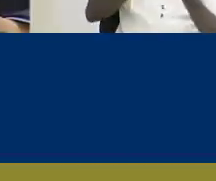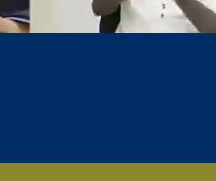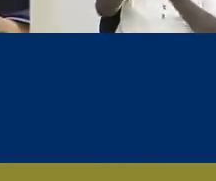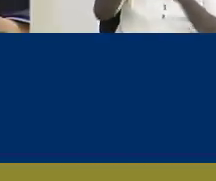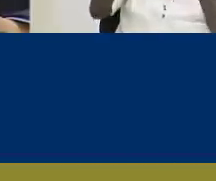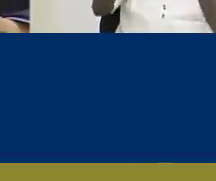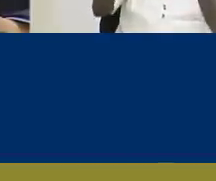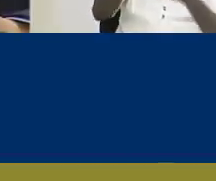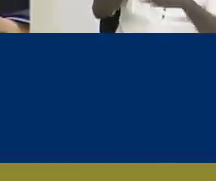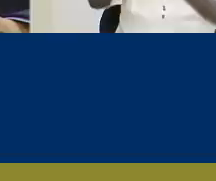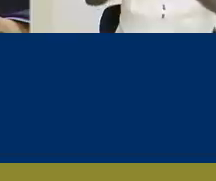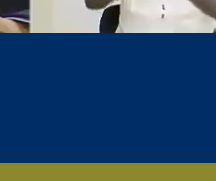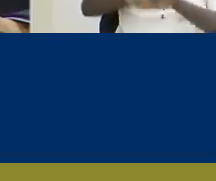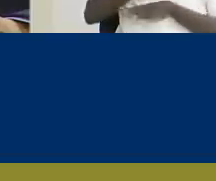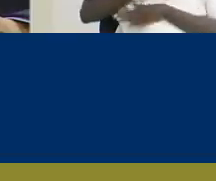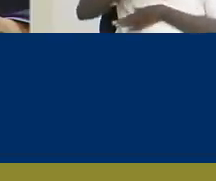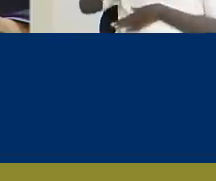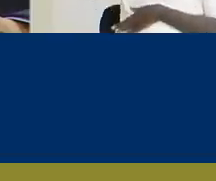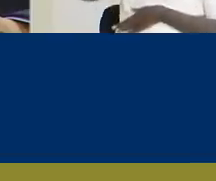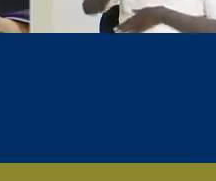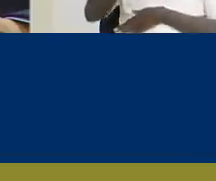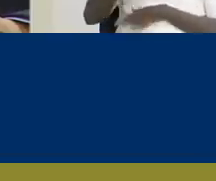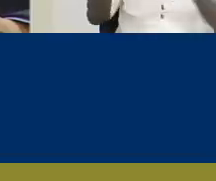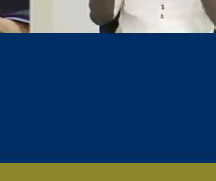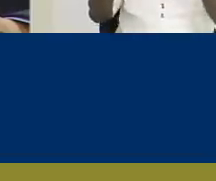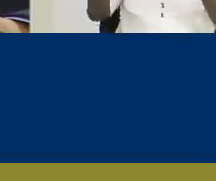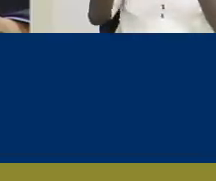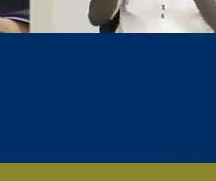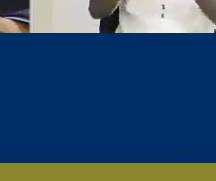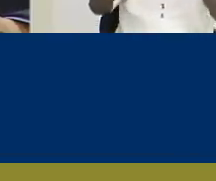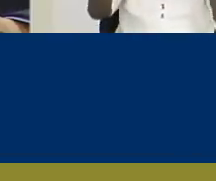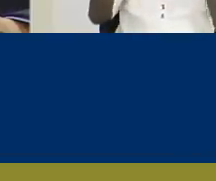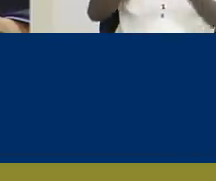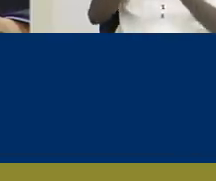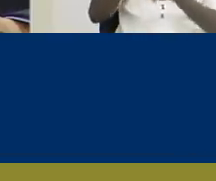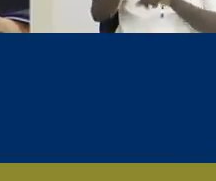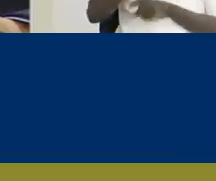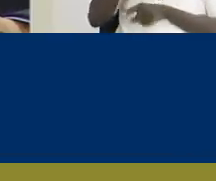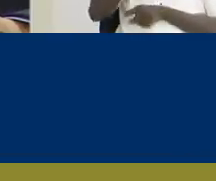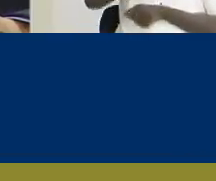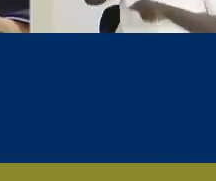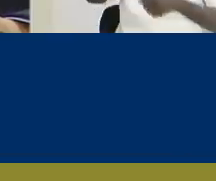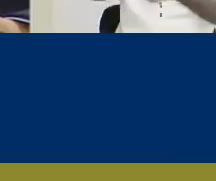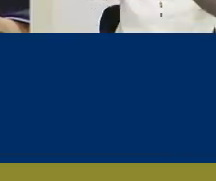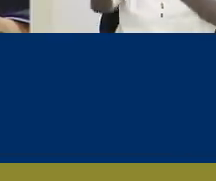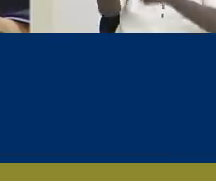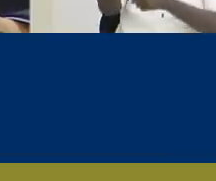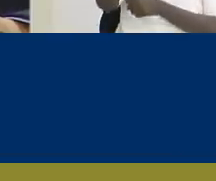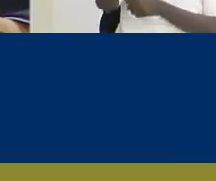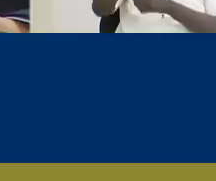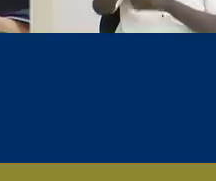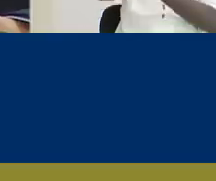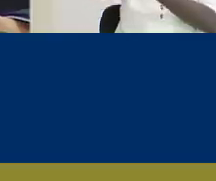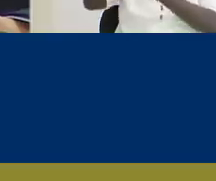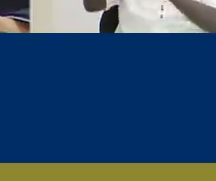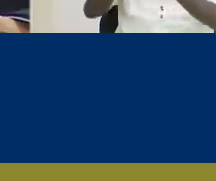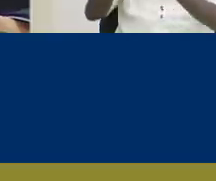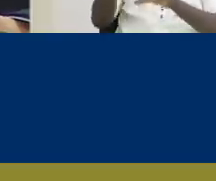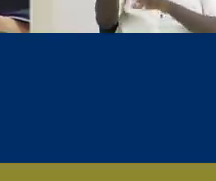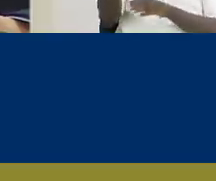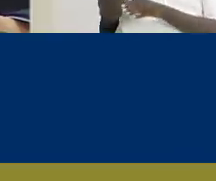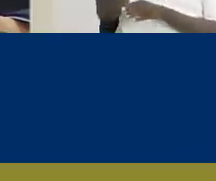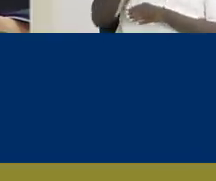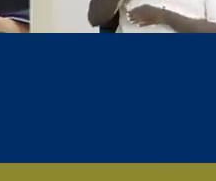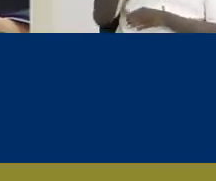not aware of this order. And to me, it doesn't make sense because council members were always there. Well,